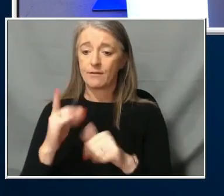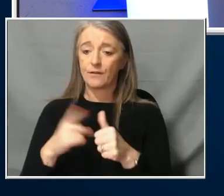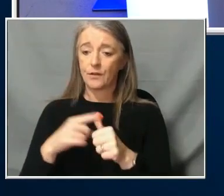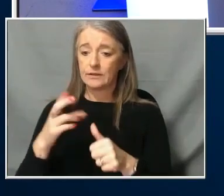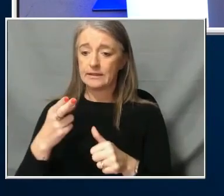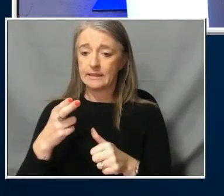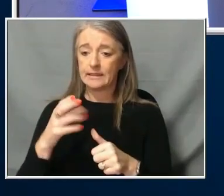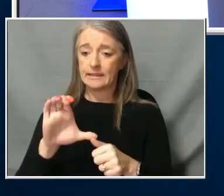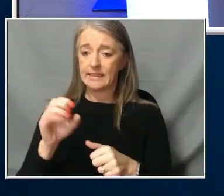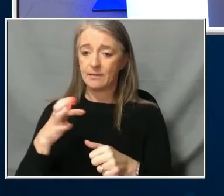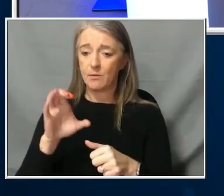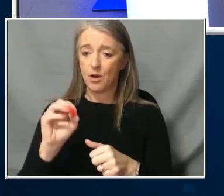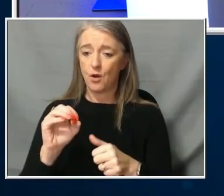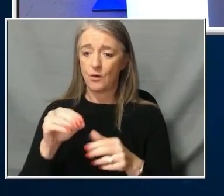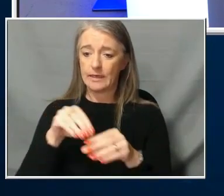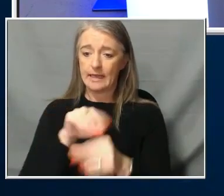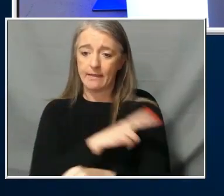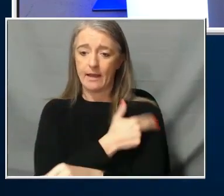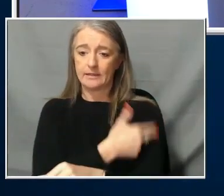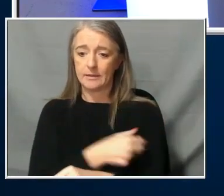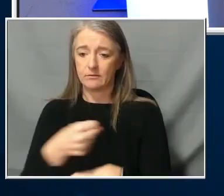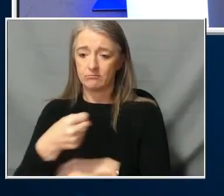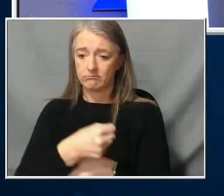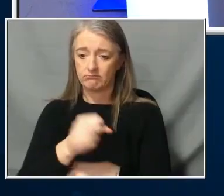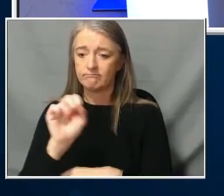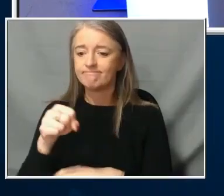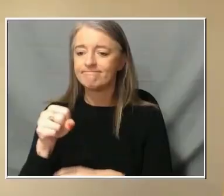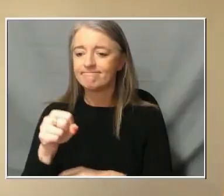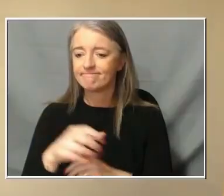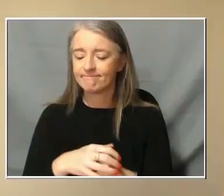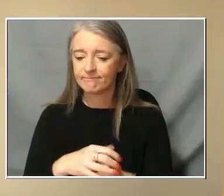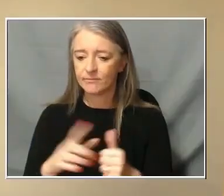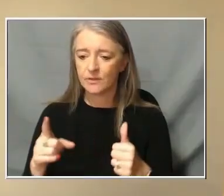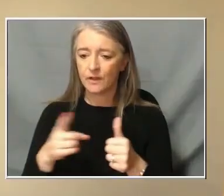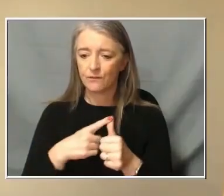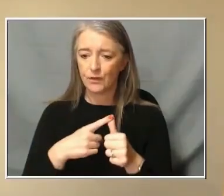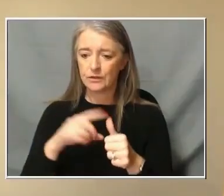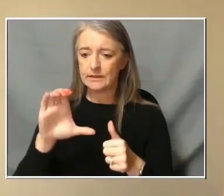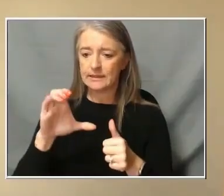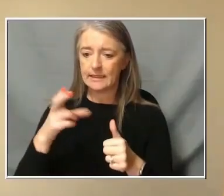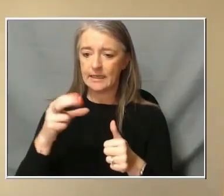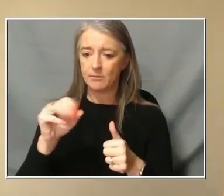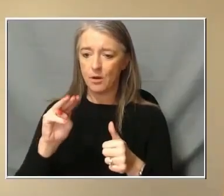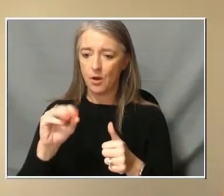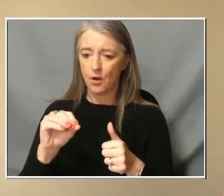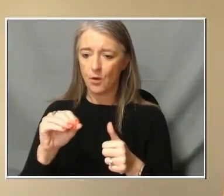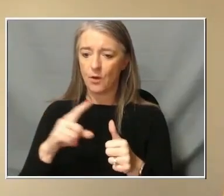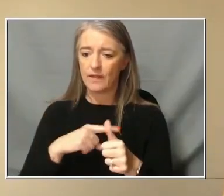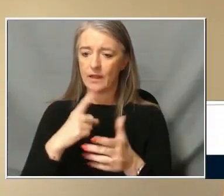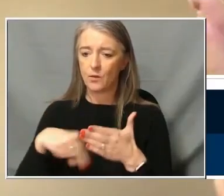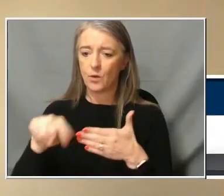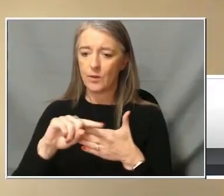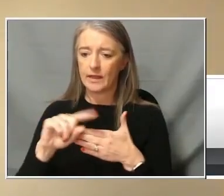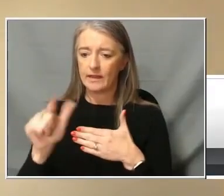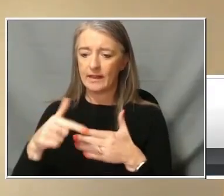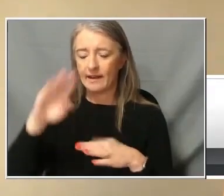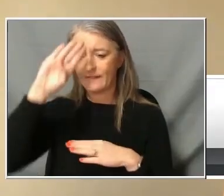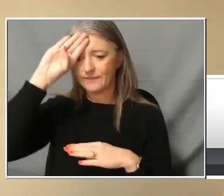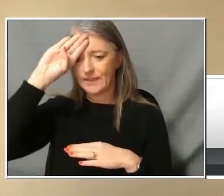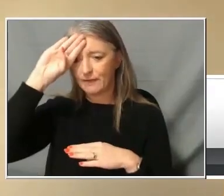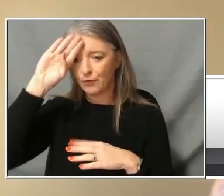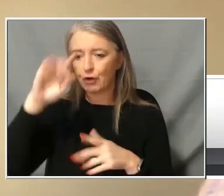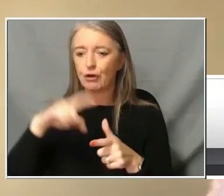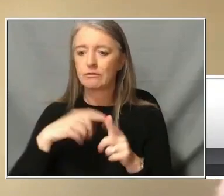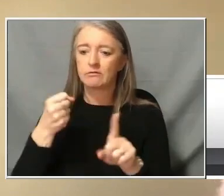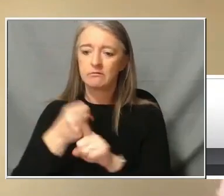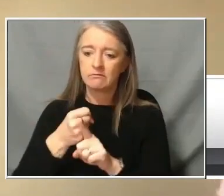hospital, right? Yes. So I had my first round, and then about a week later, had a fever, and obviously,